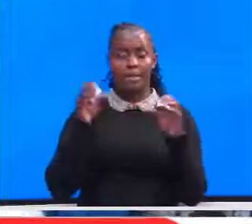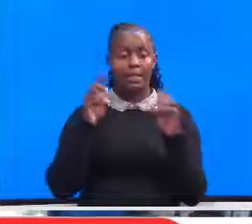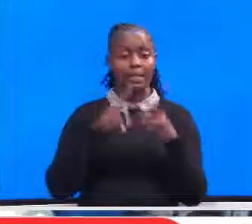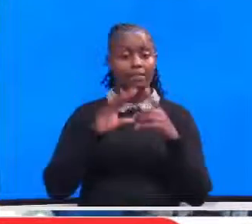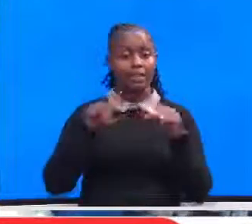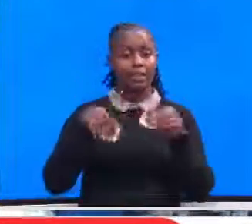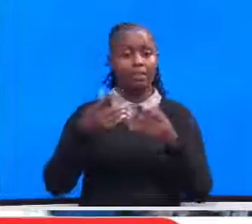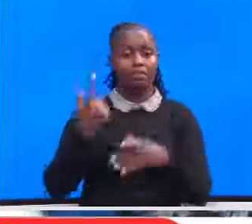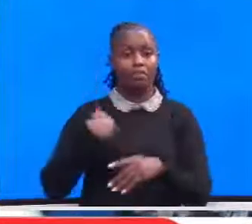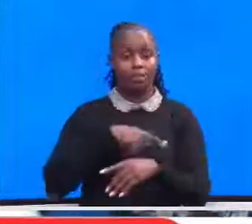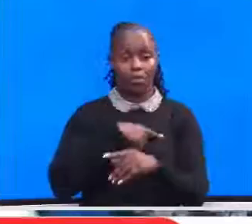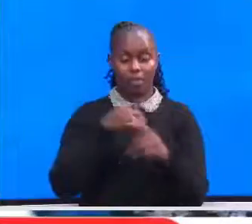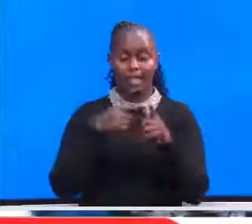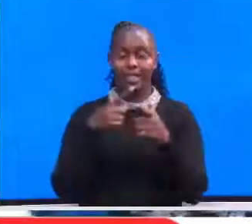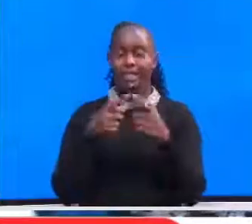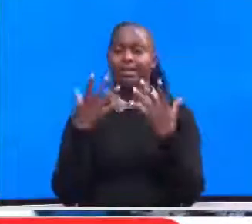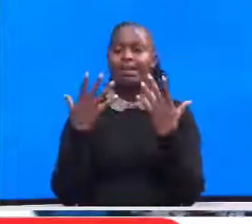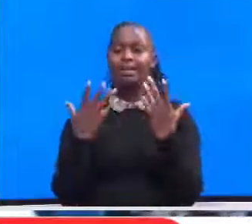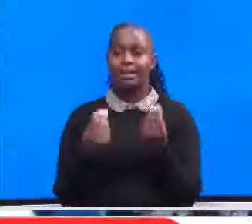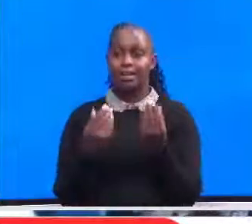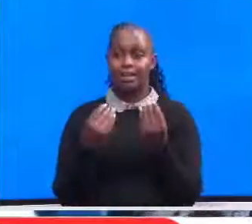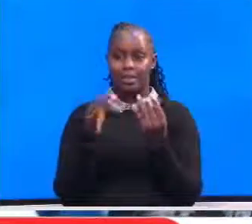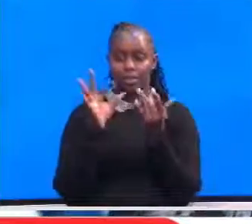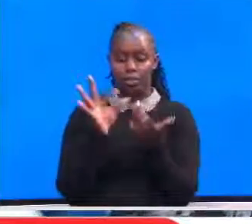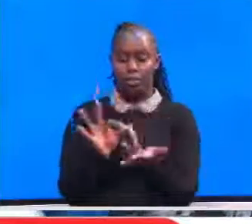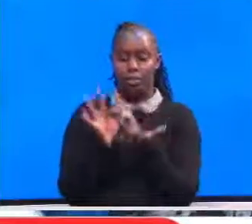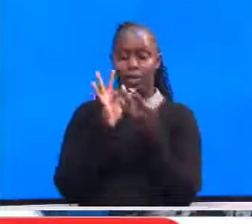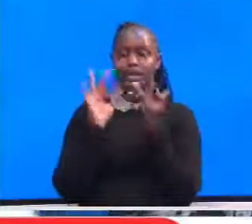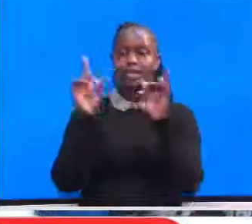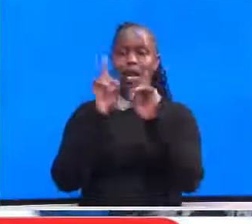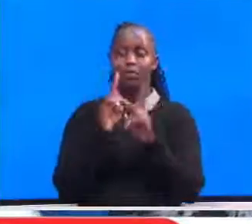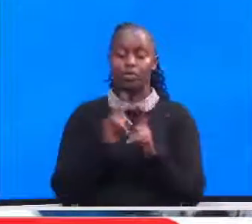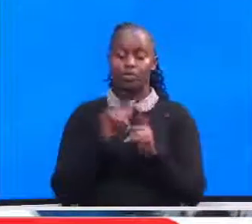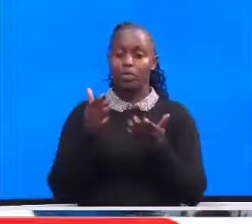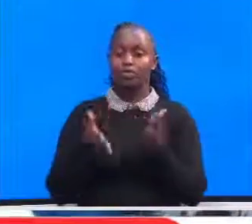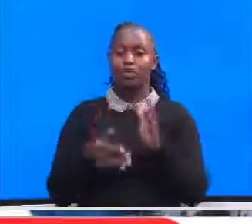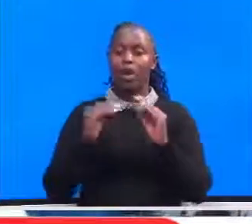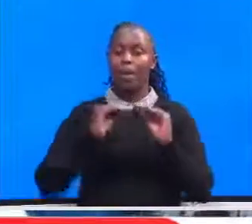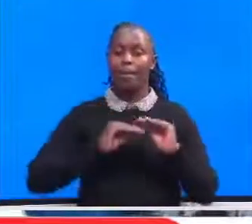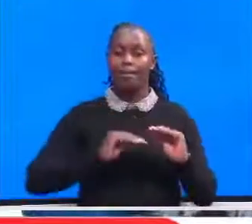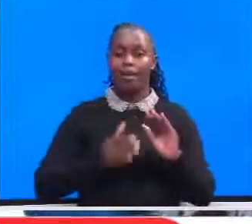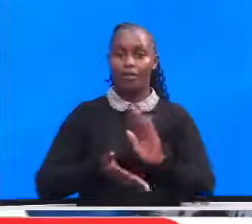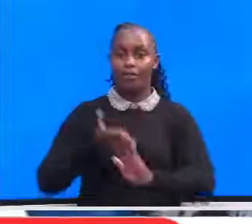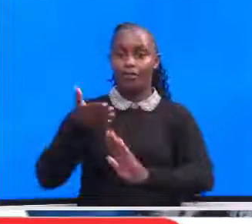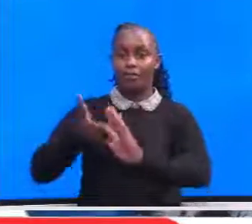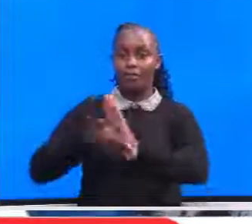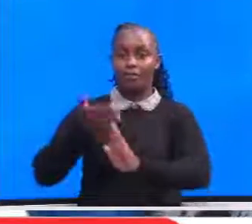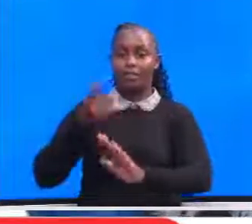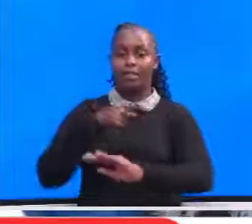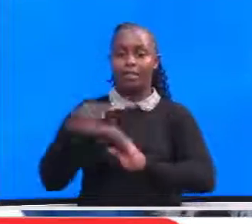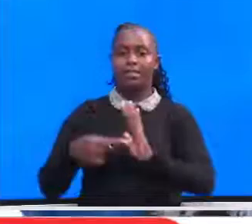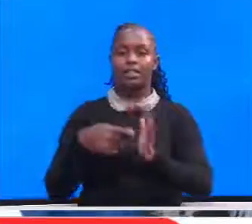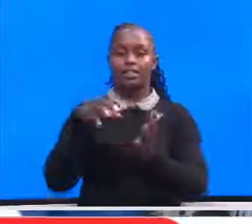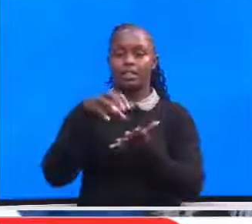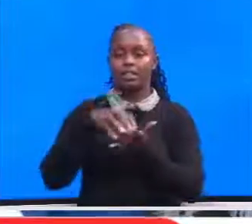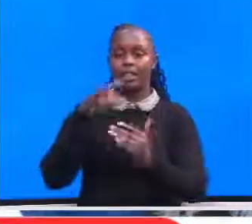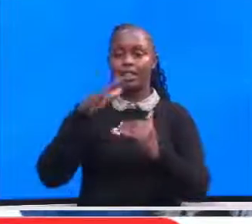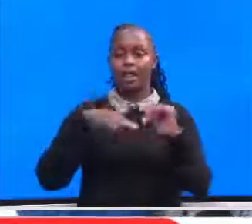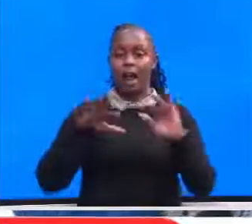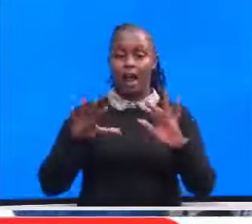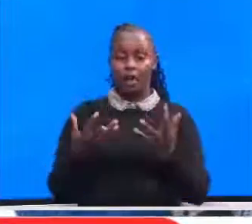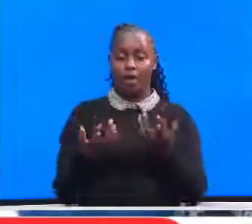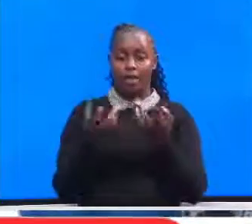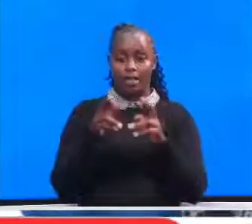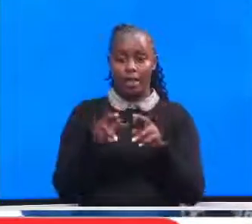we can be able to prioritize and forward these cases more expeditiously than it is happening right now. That